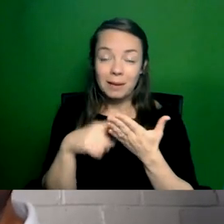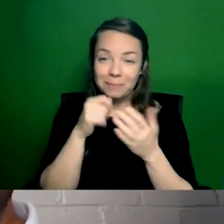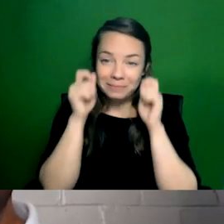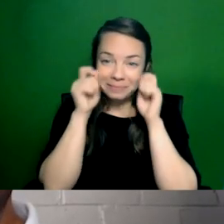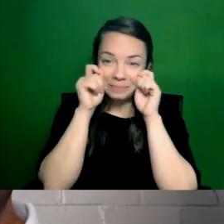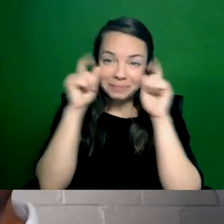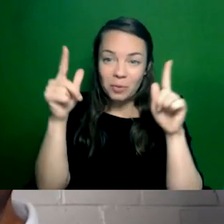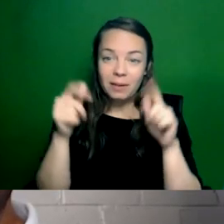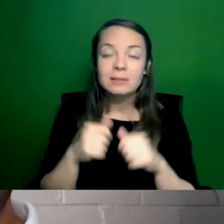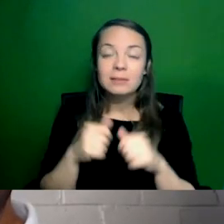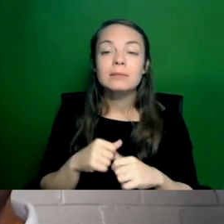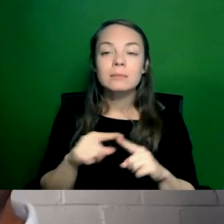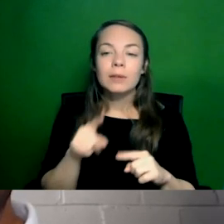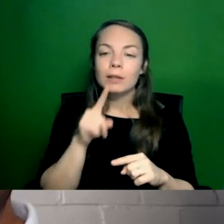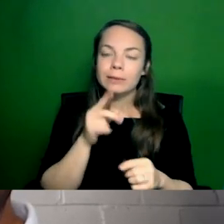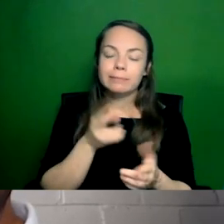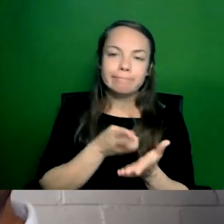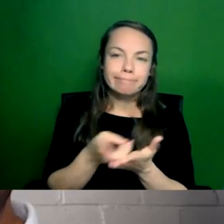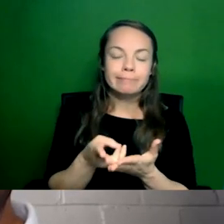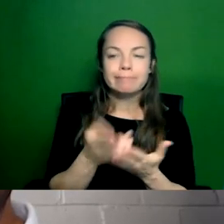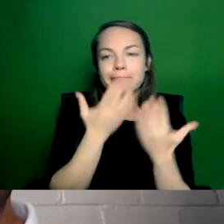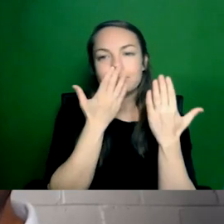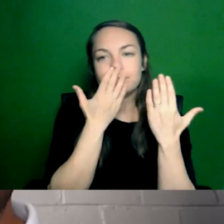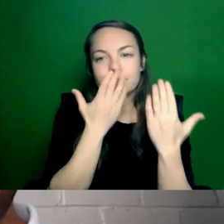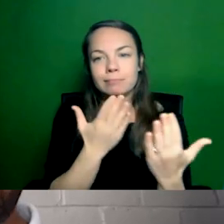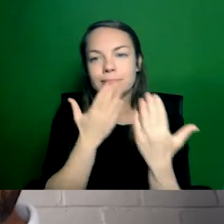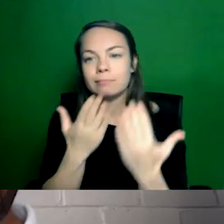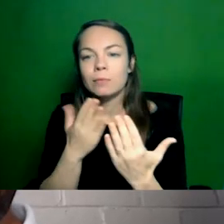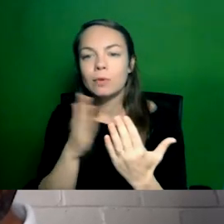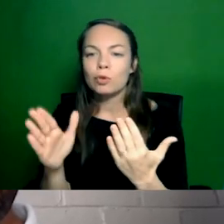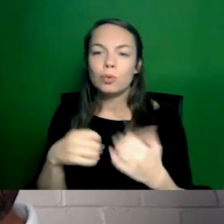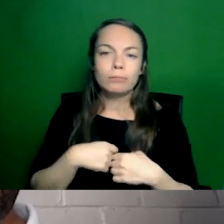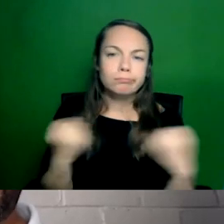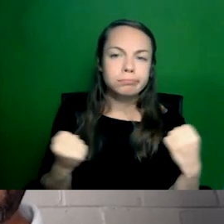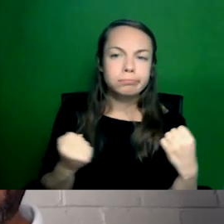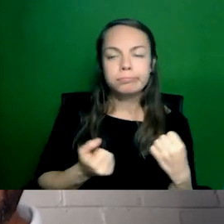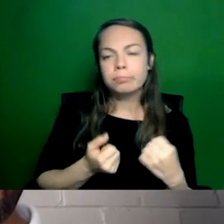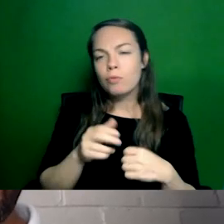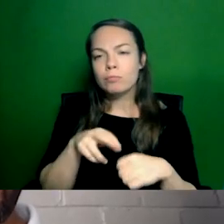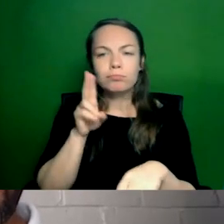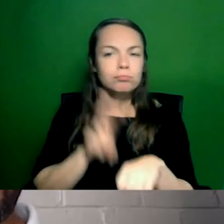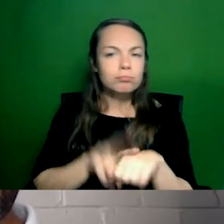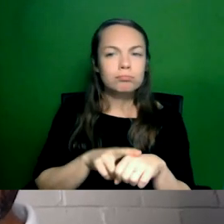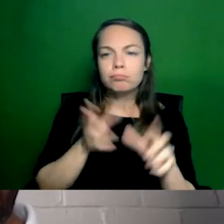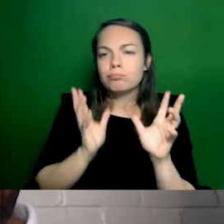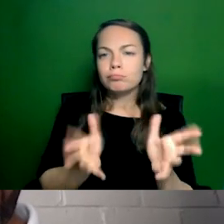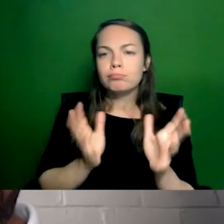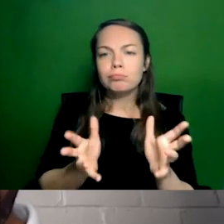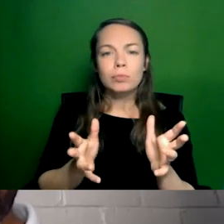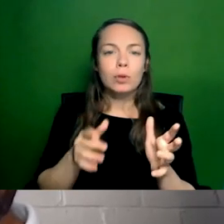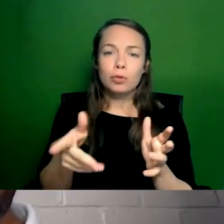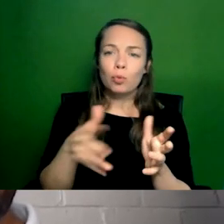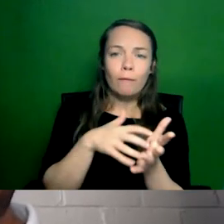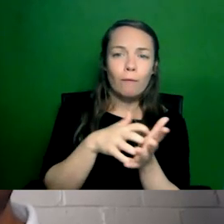I genuinely appreciate the candid conversation, the authenticity, the vulnerability. Often,